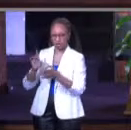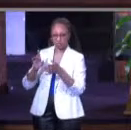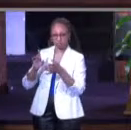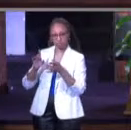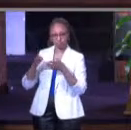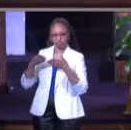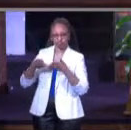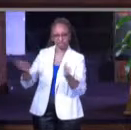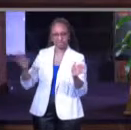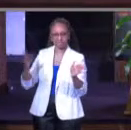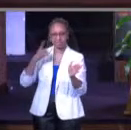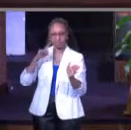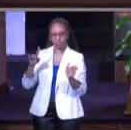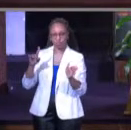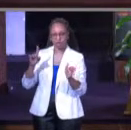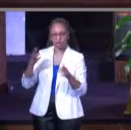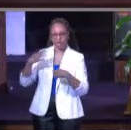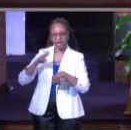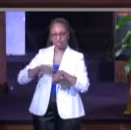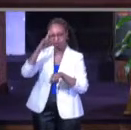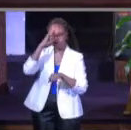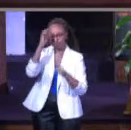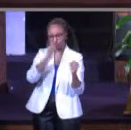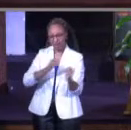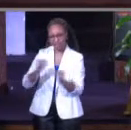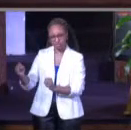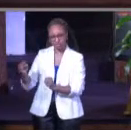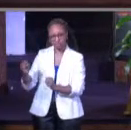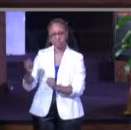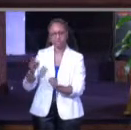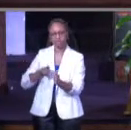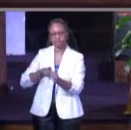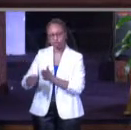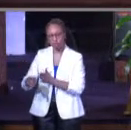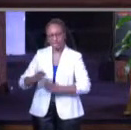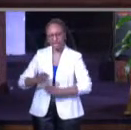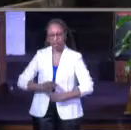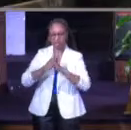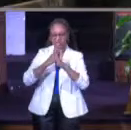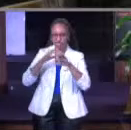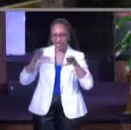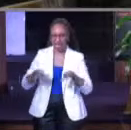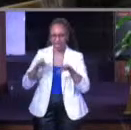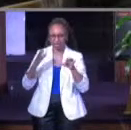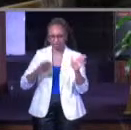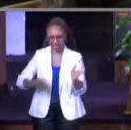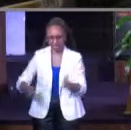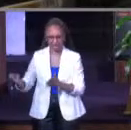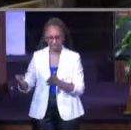National Strategy for Suicide Prevention and Federal Action Plan. Praise the Lord.